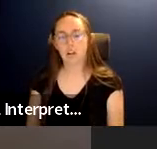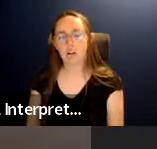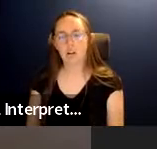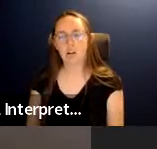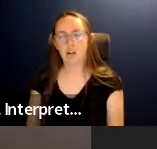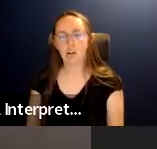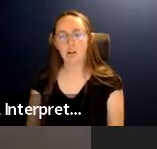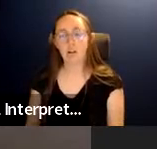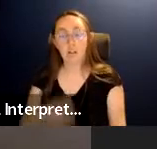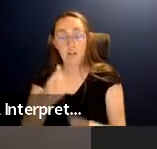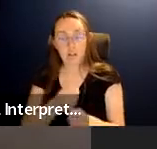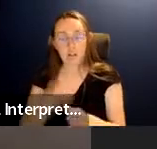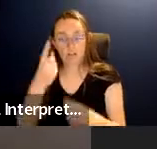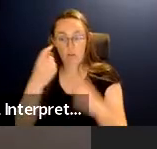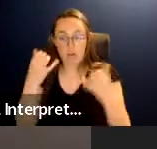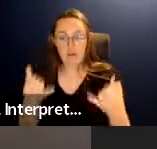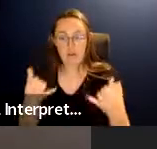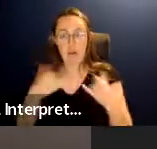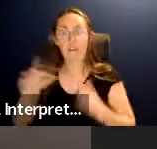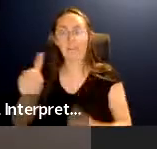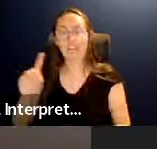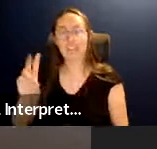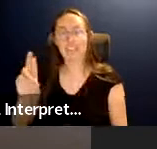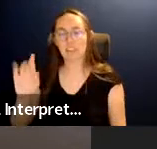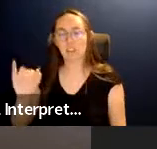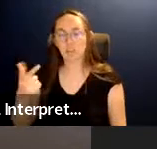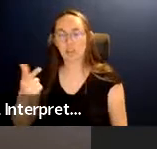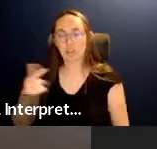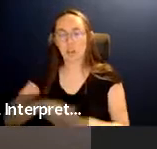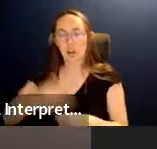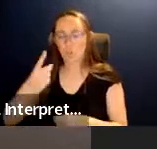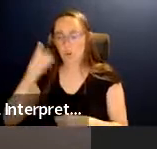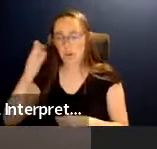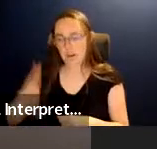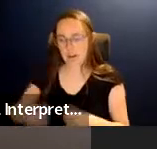So everybody should have a D-ring on one end.